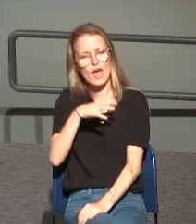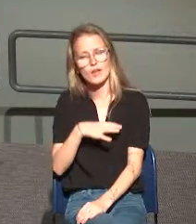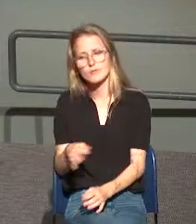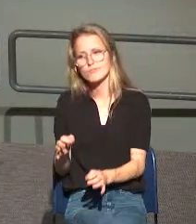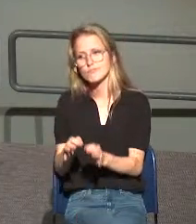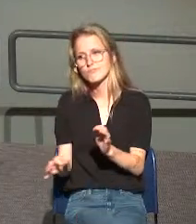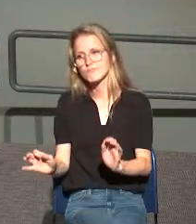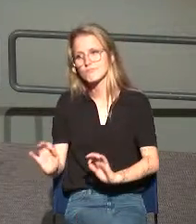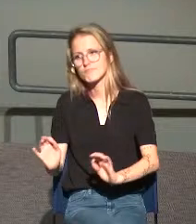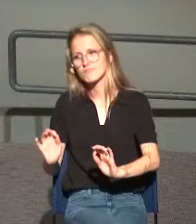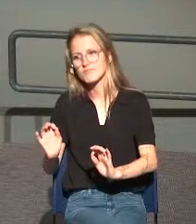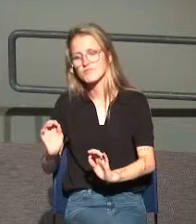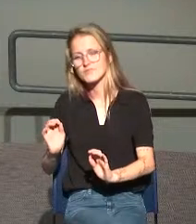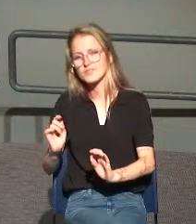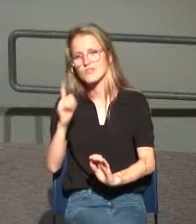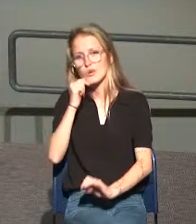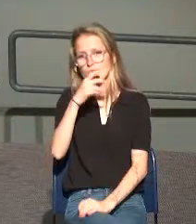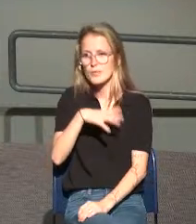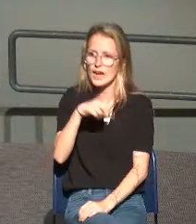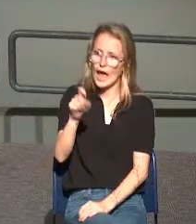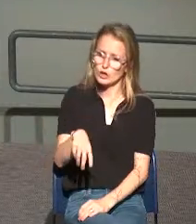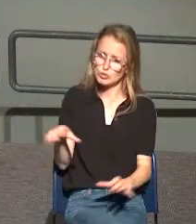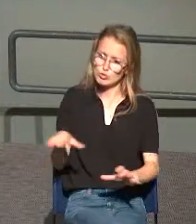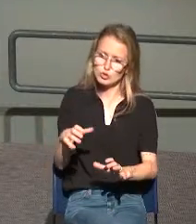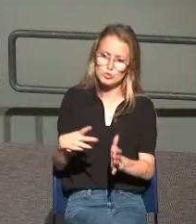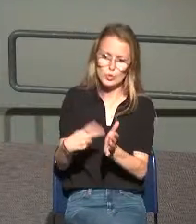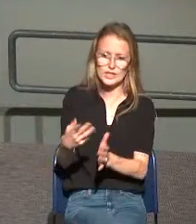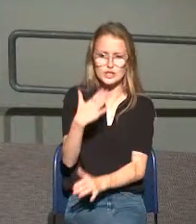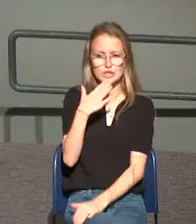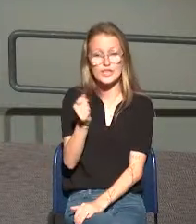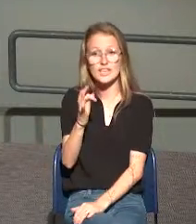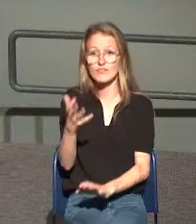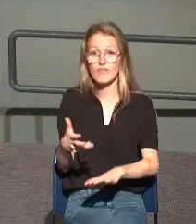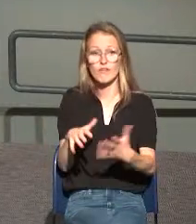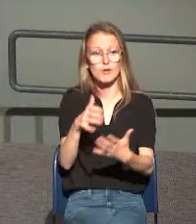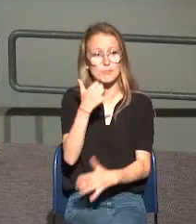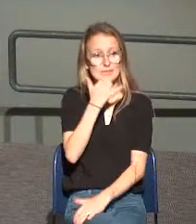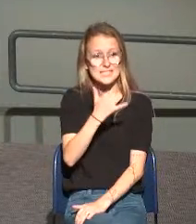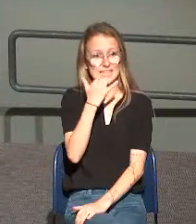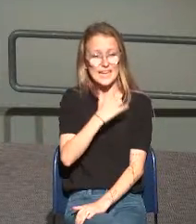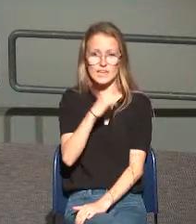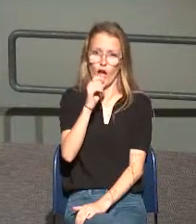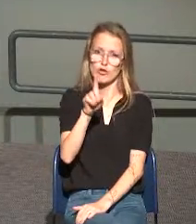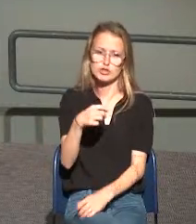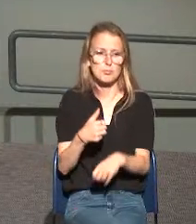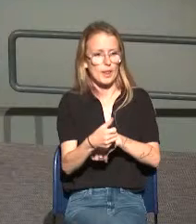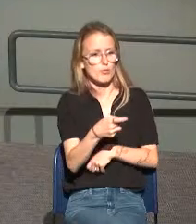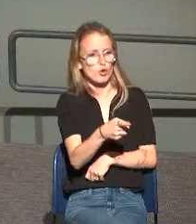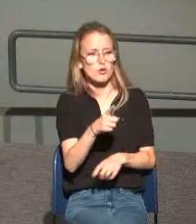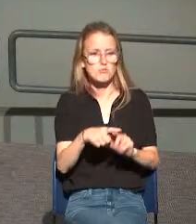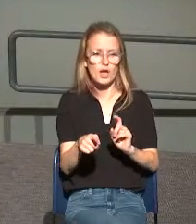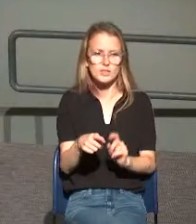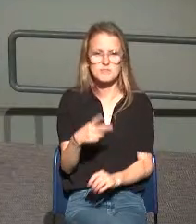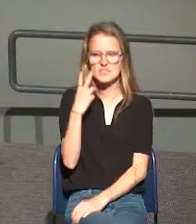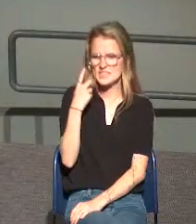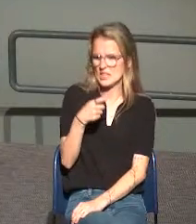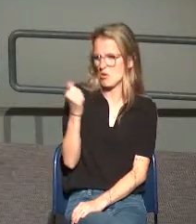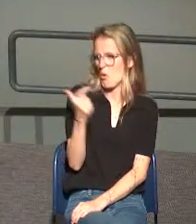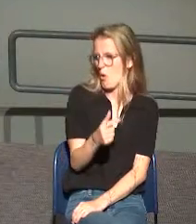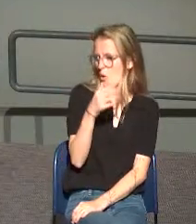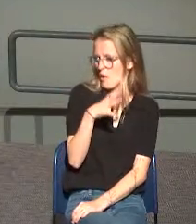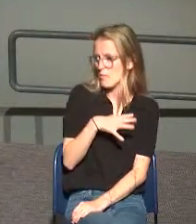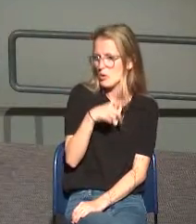twice as well as any guy. If she messed up, it wasn't just her mistake. It was, it's all the women